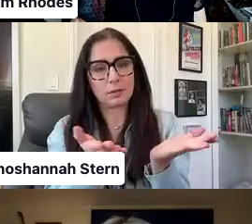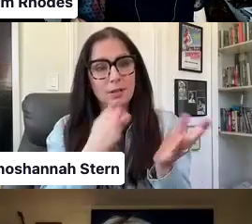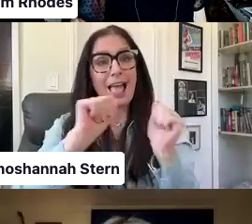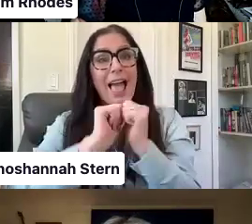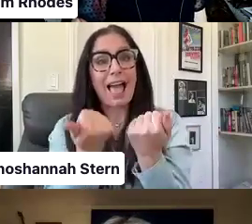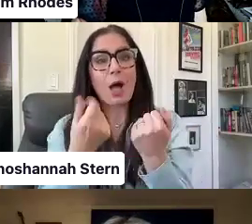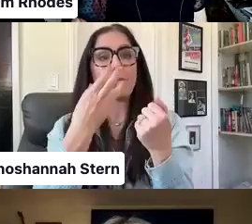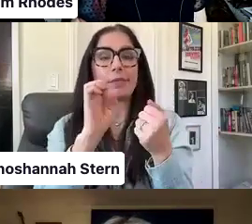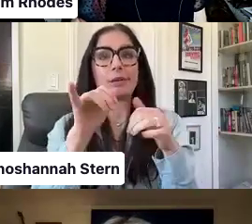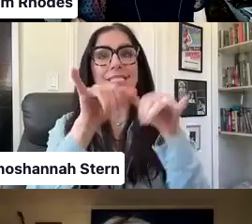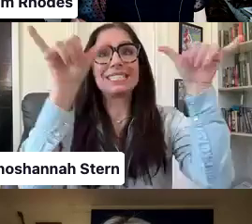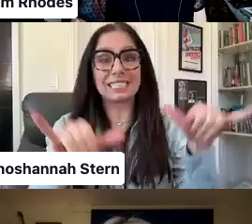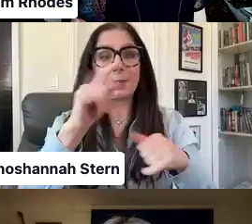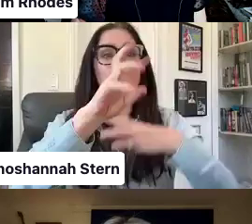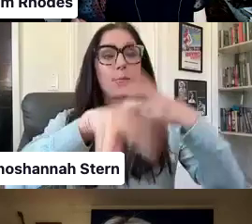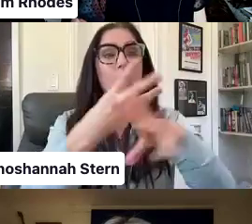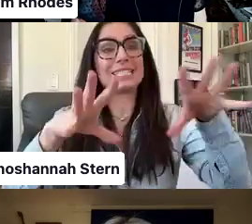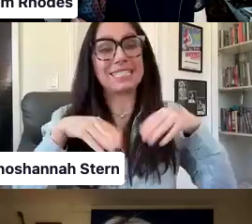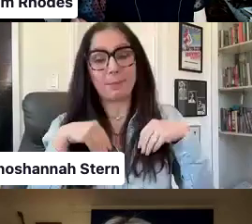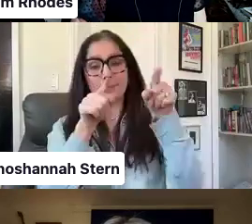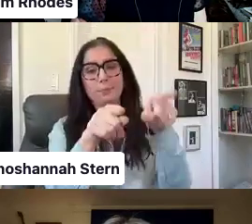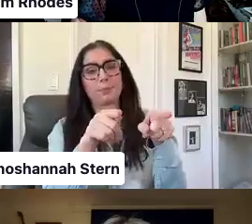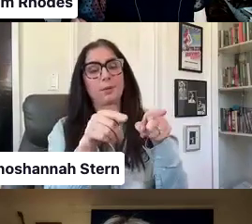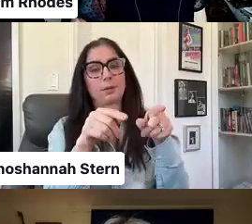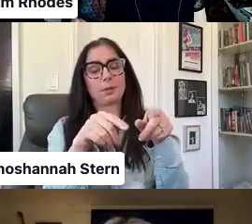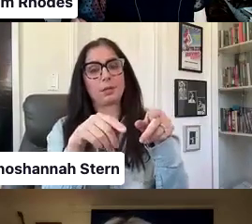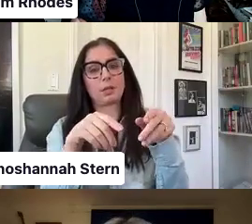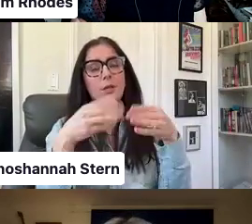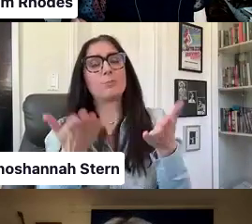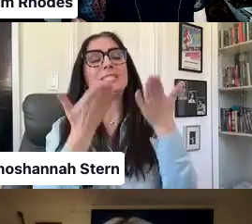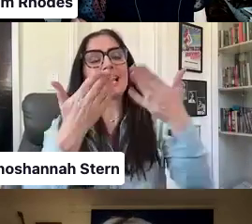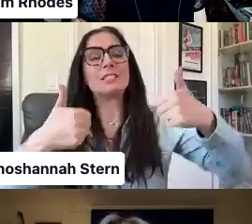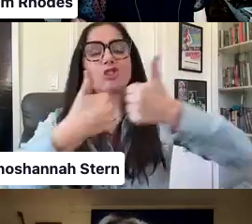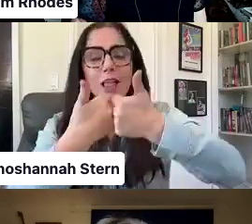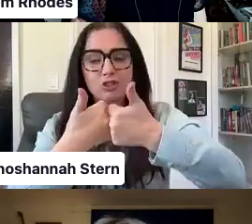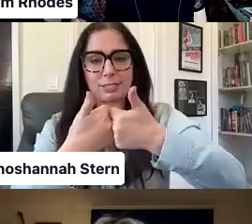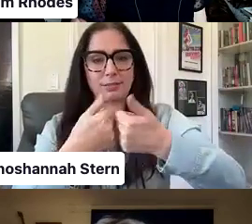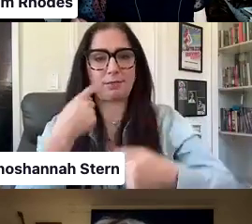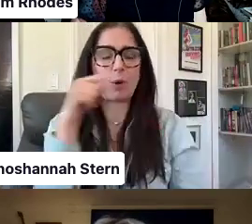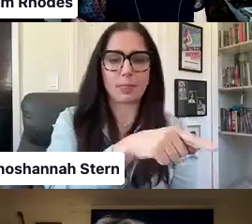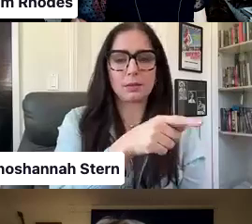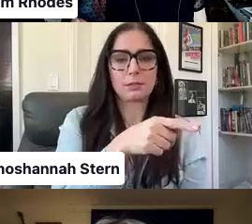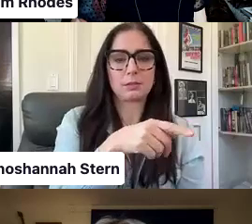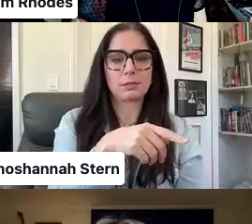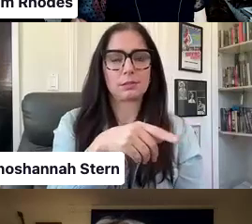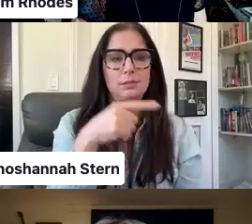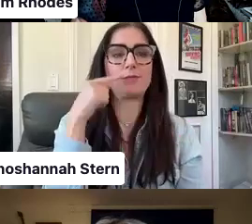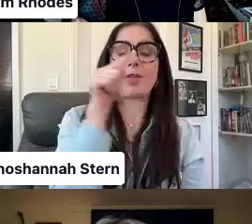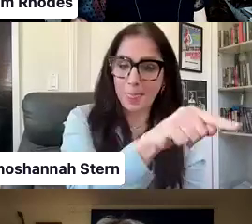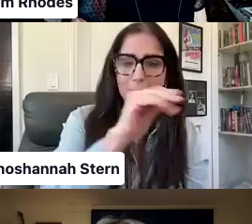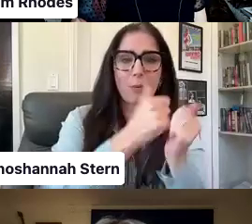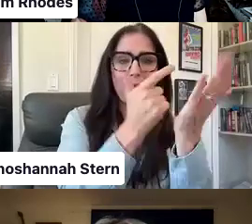world and how the system and the world accepts them does present the challenges for